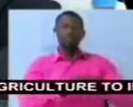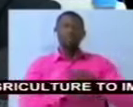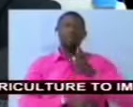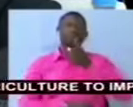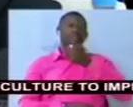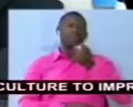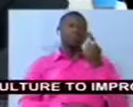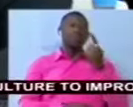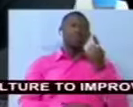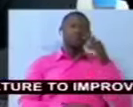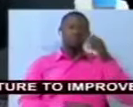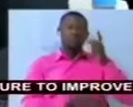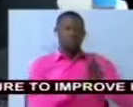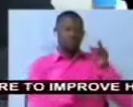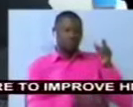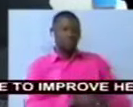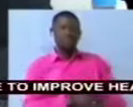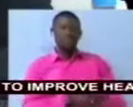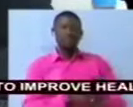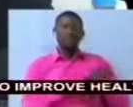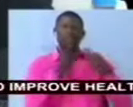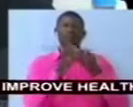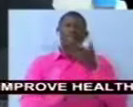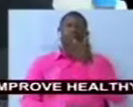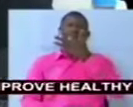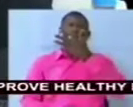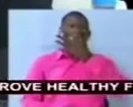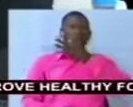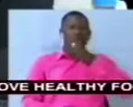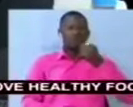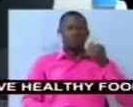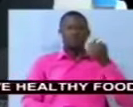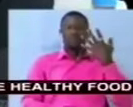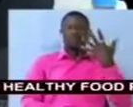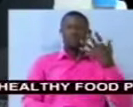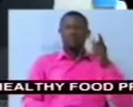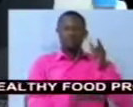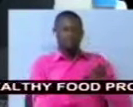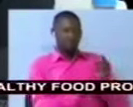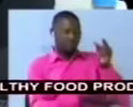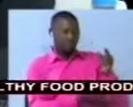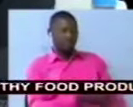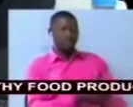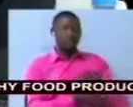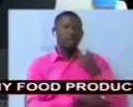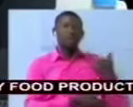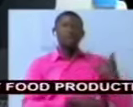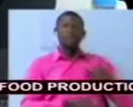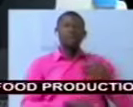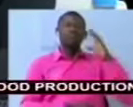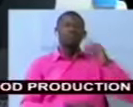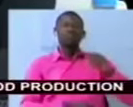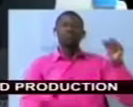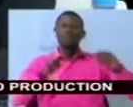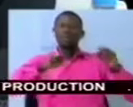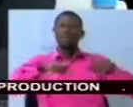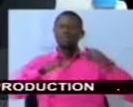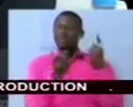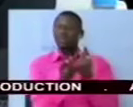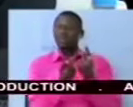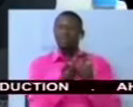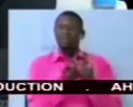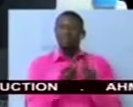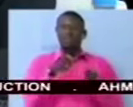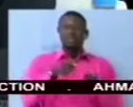45 victims and 6 perpetrators. The perpetrators confessed to having meted out